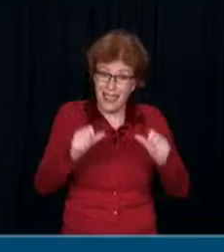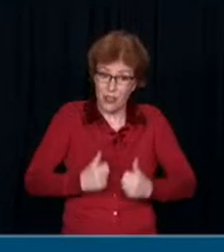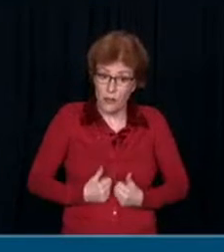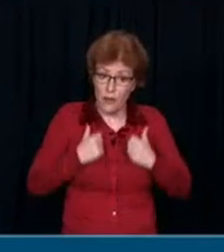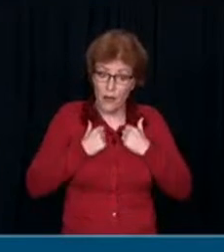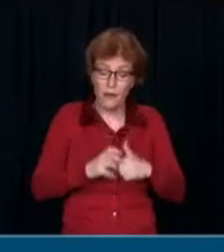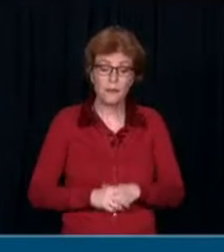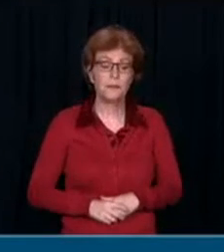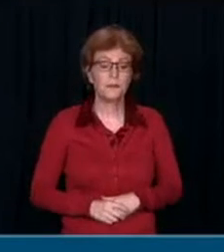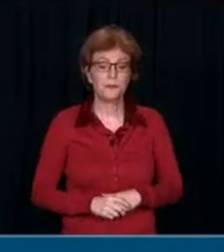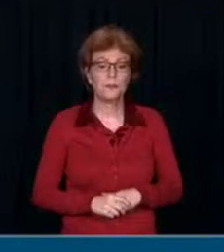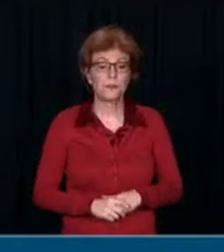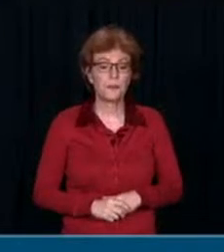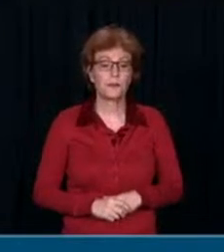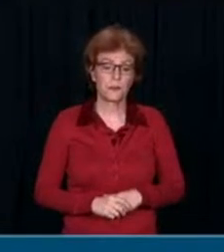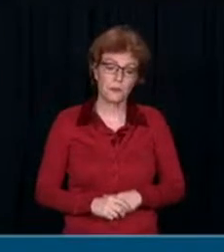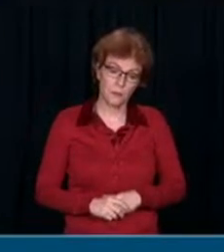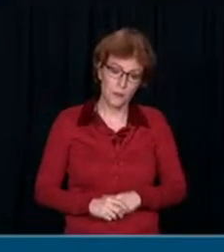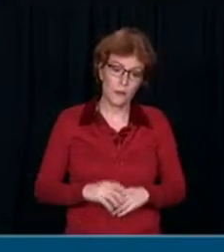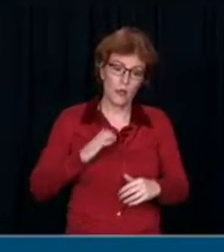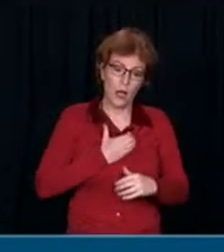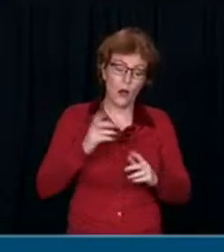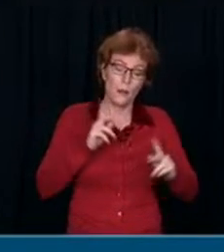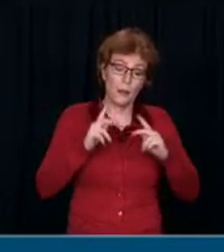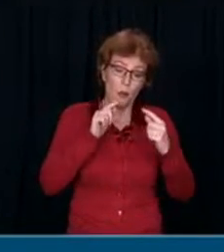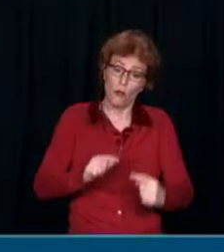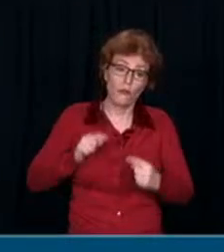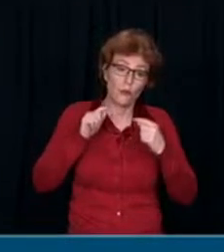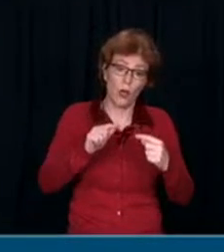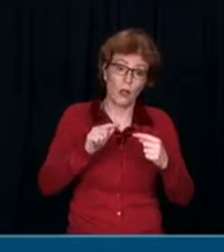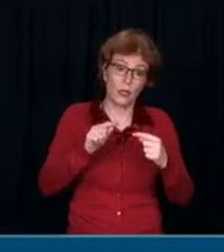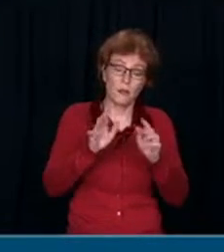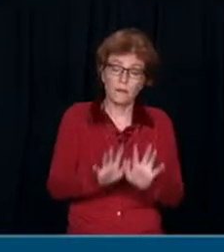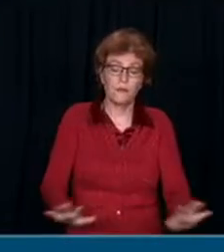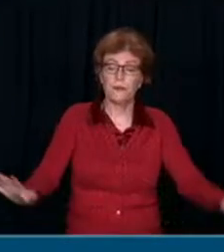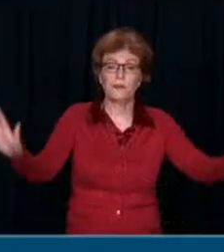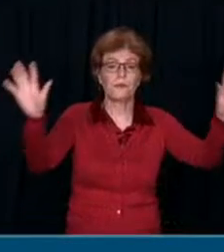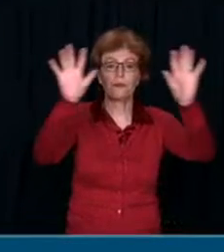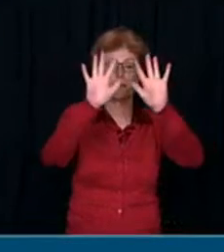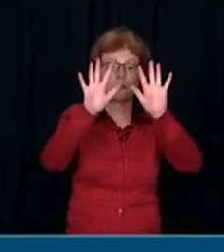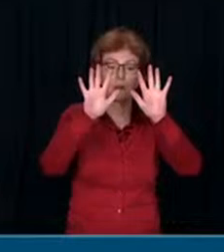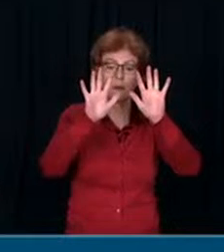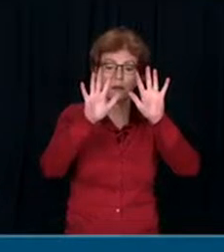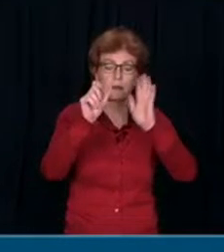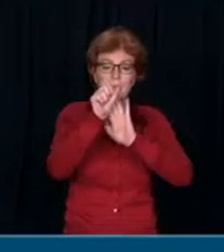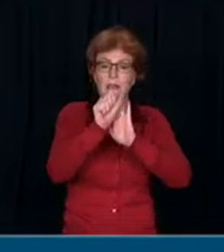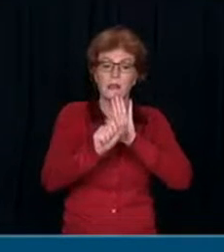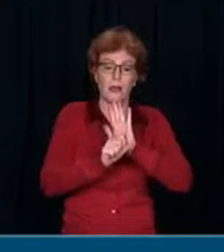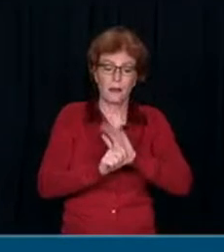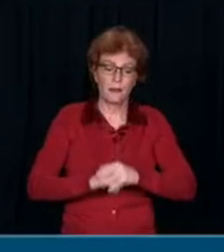Right. Our people are struggling all across the state.